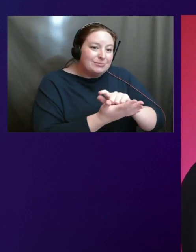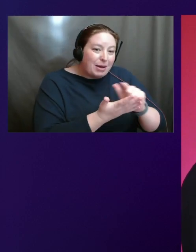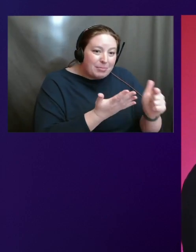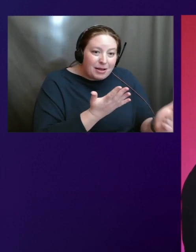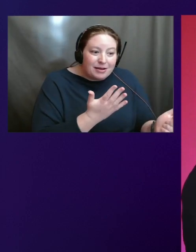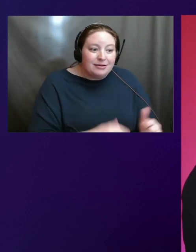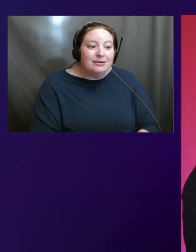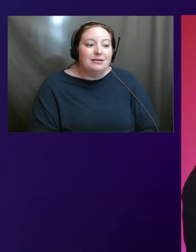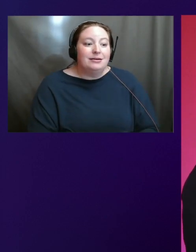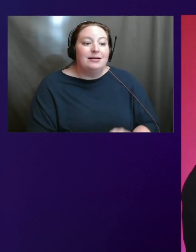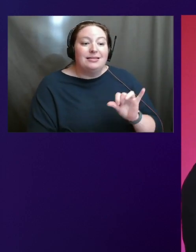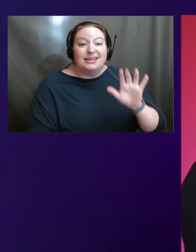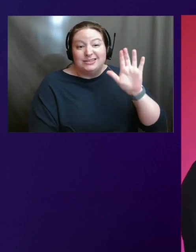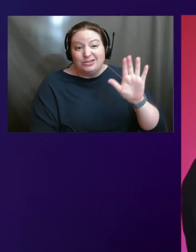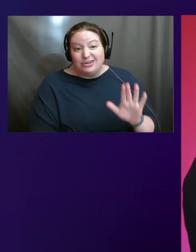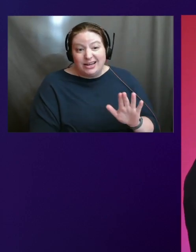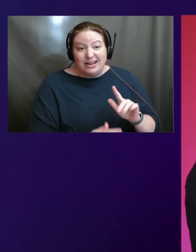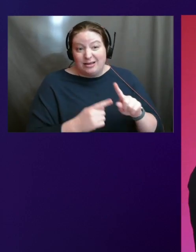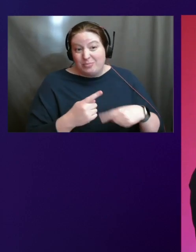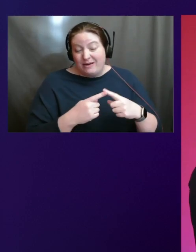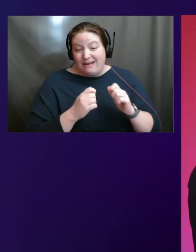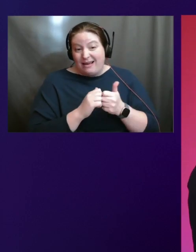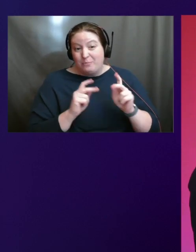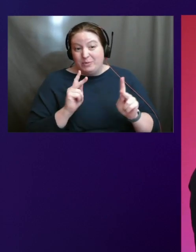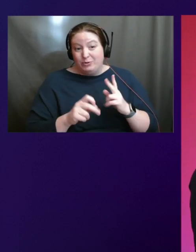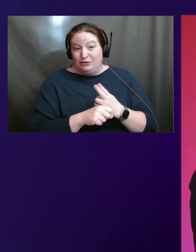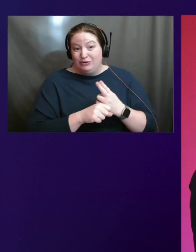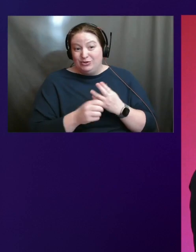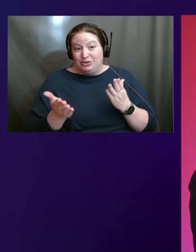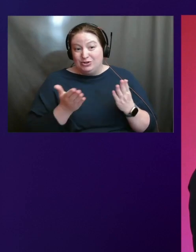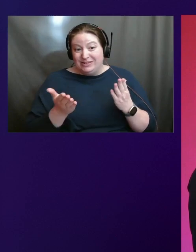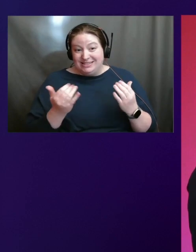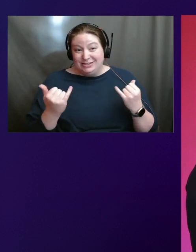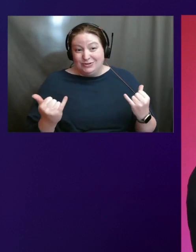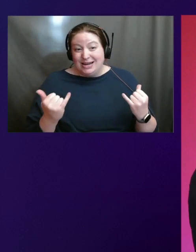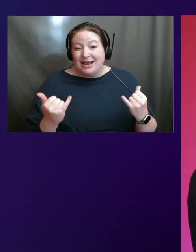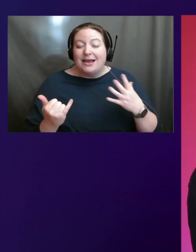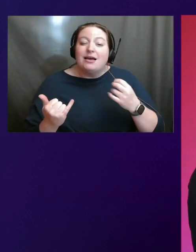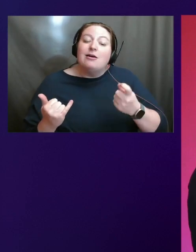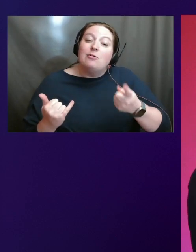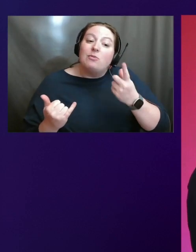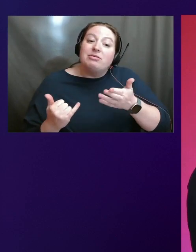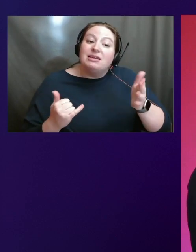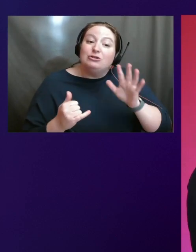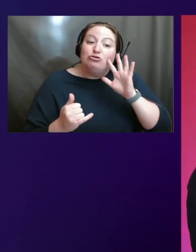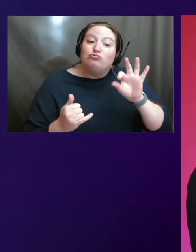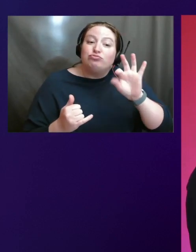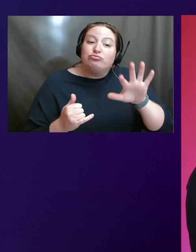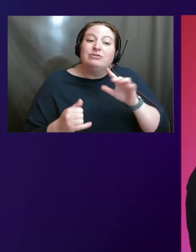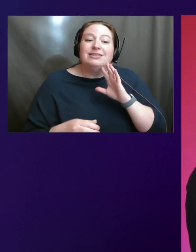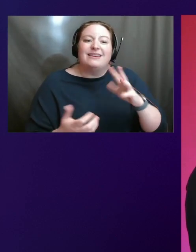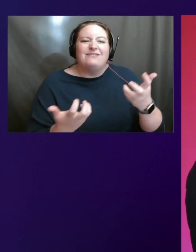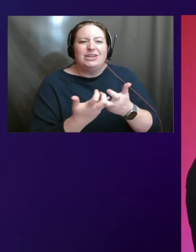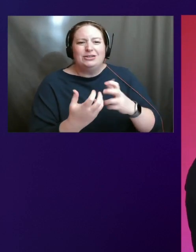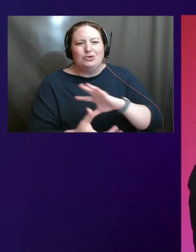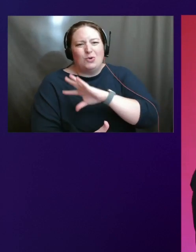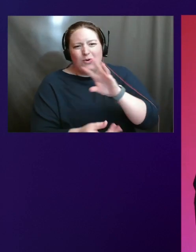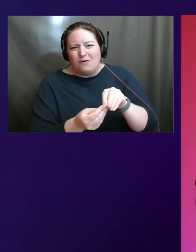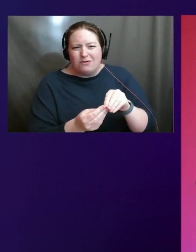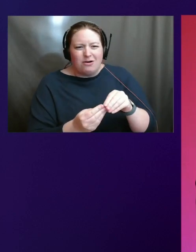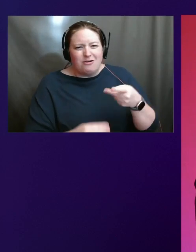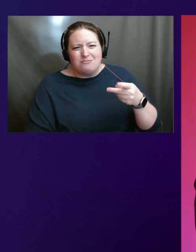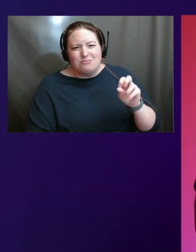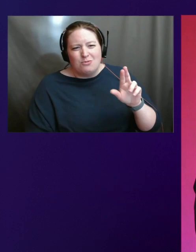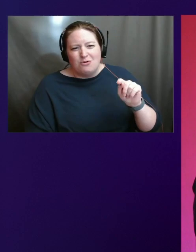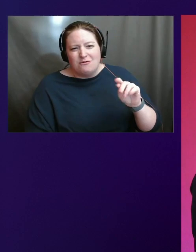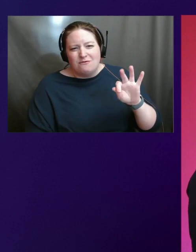the code services today, right? And one thing to talk about too is they fit into an overall portfolio of a lot of different dev tools